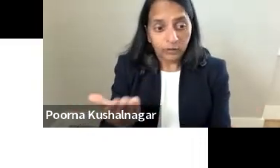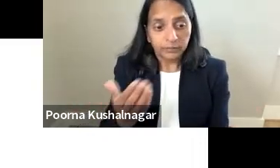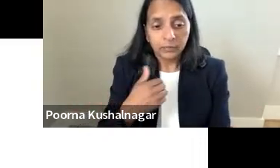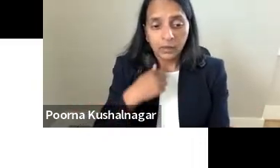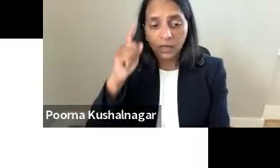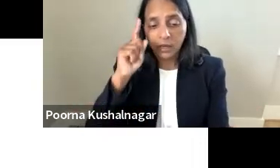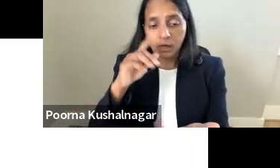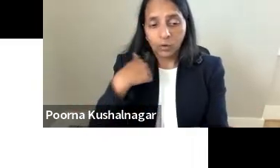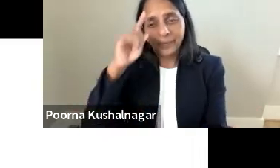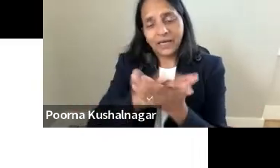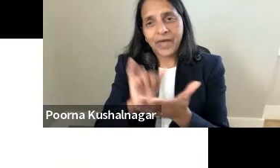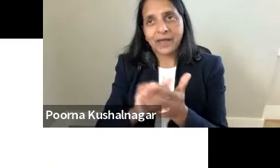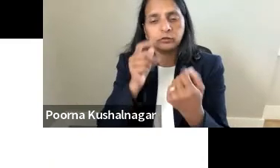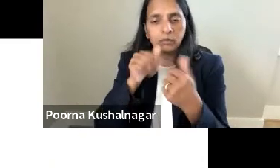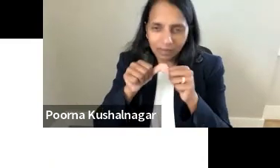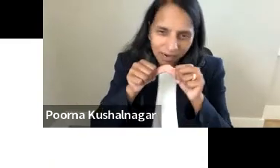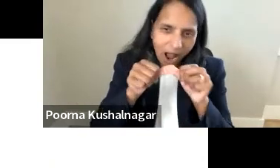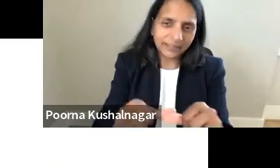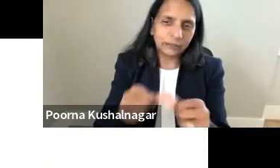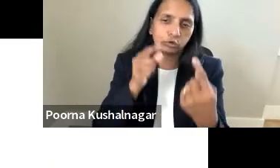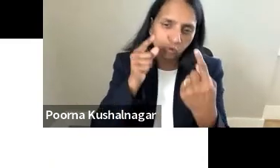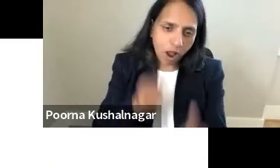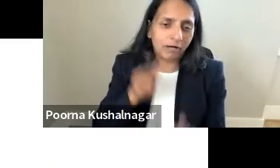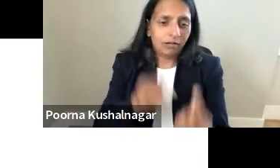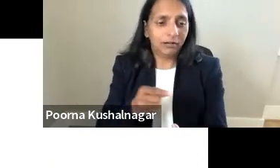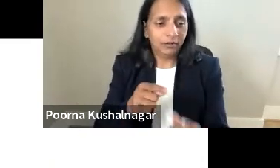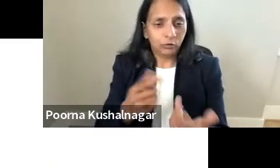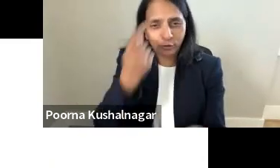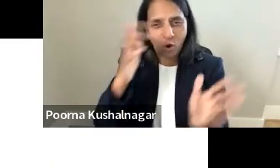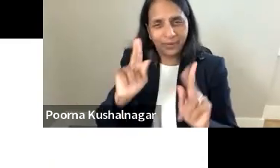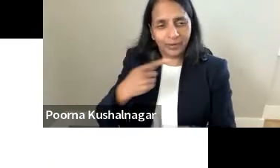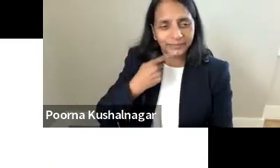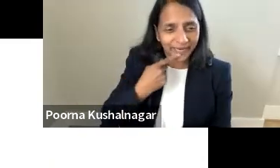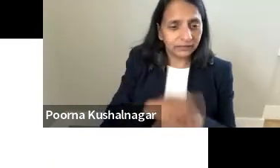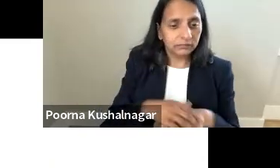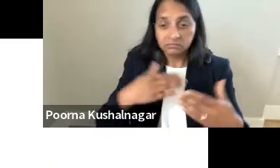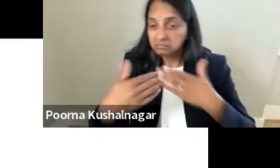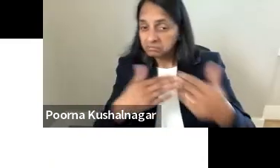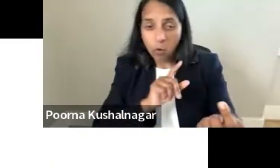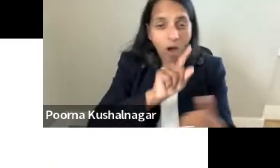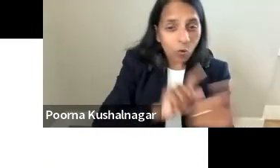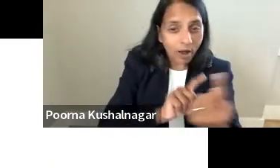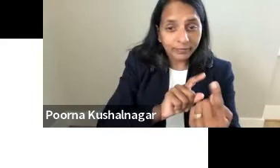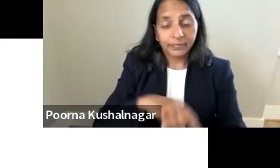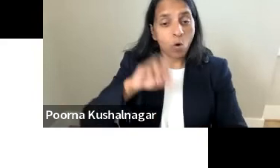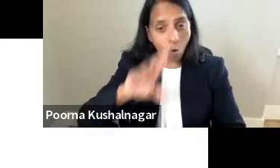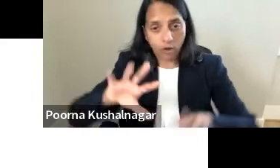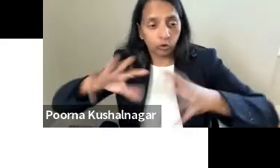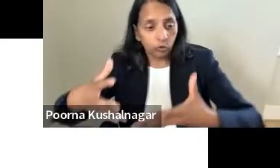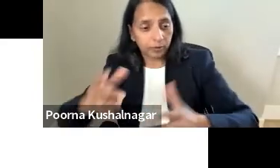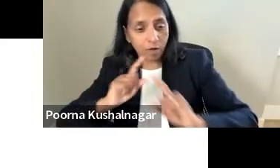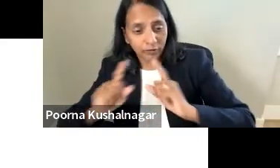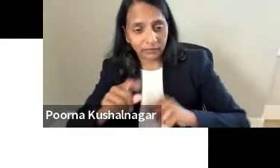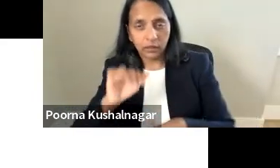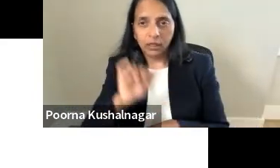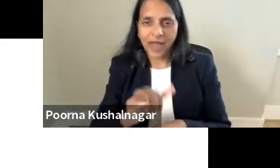The evidence that I'm sharing with you all is something that we believe is a constant struggle to understand, right? So if people